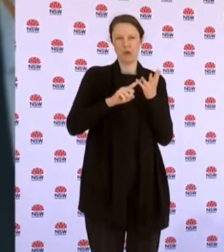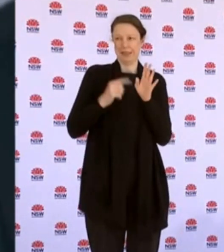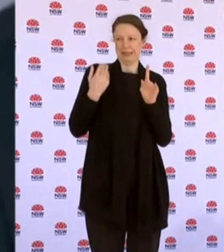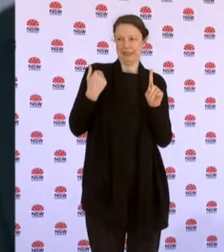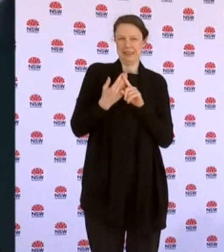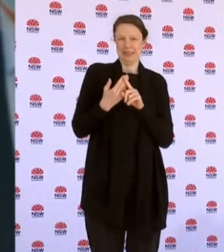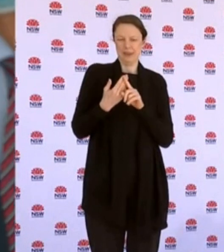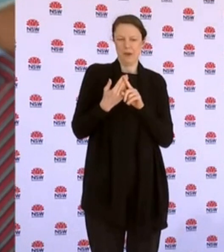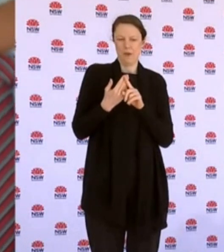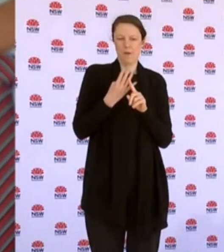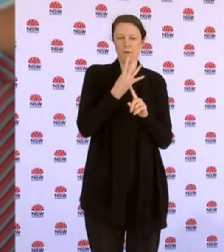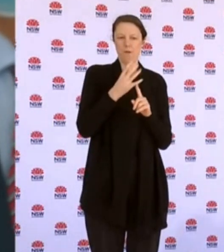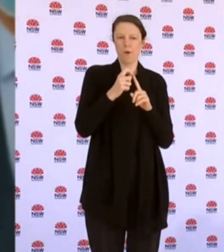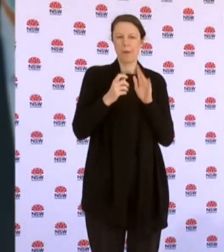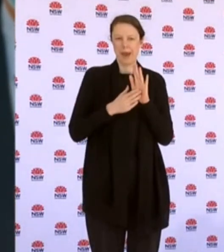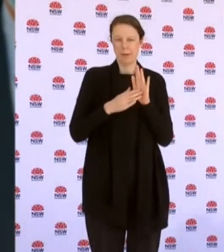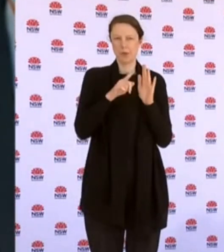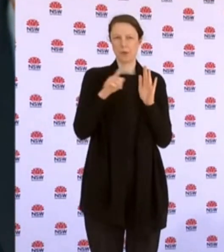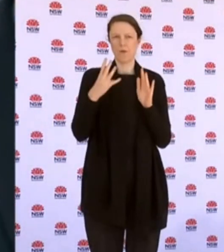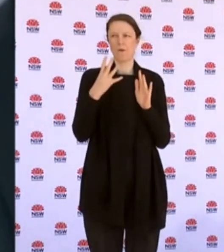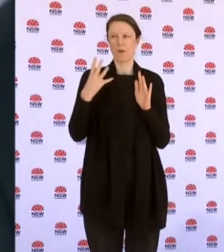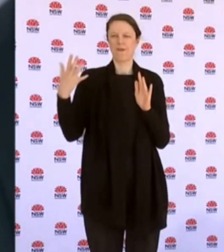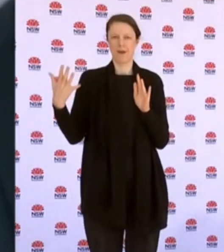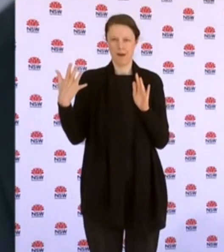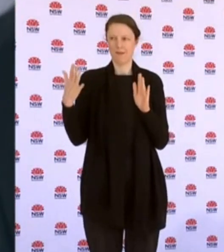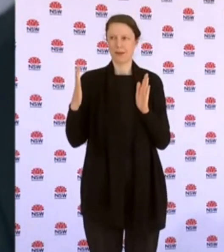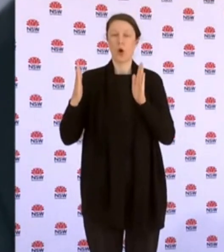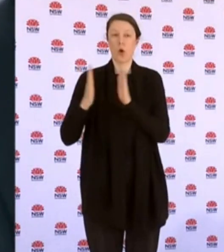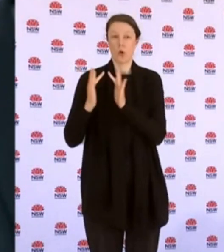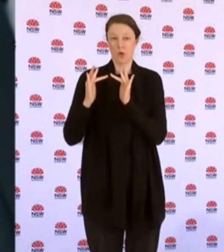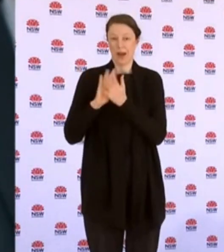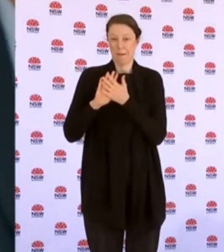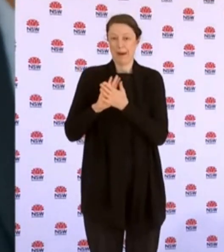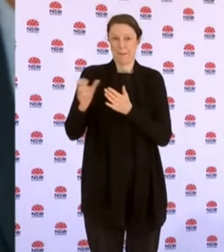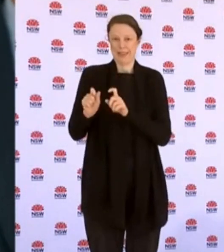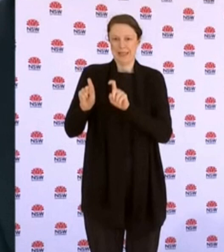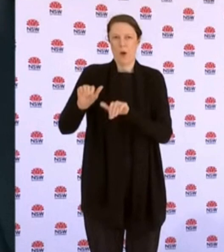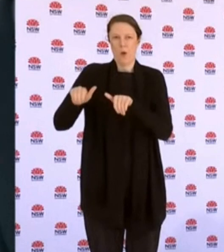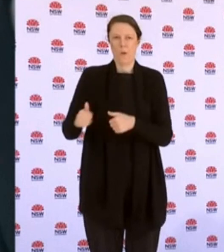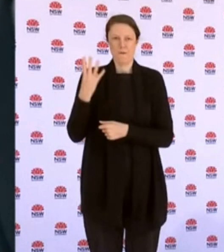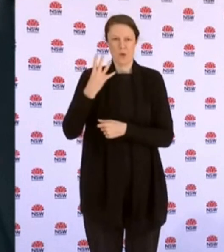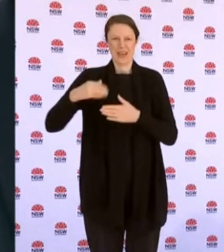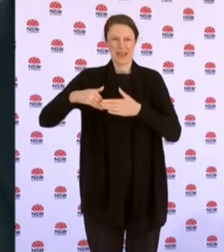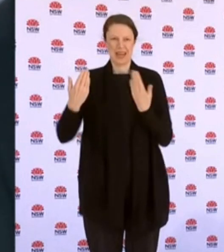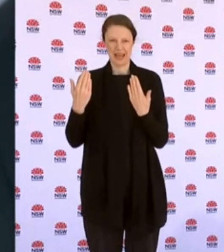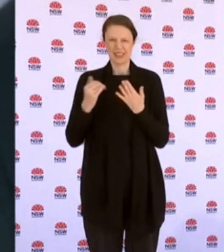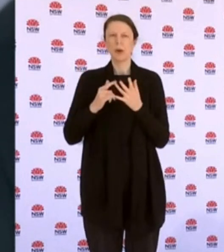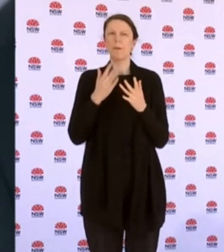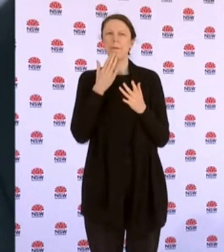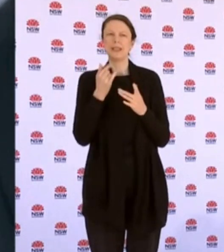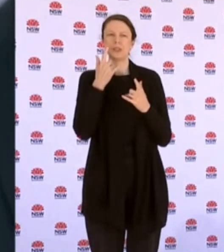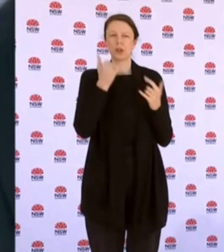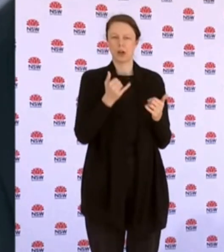4 p.m. and 4:45 p.m. is a close contact. There's also an exposure that we're